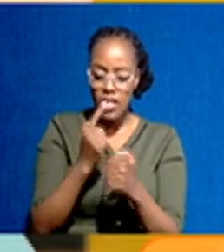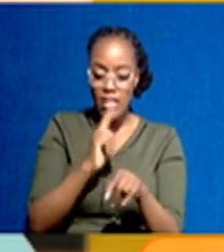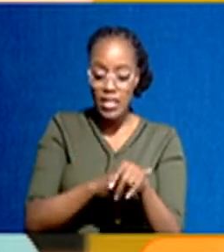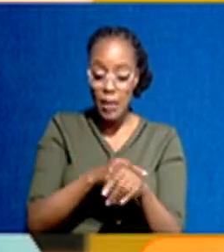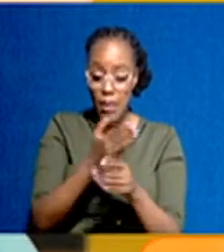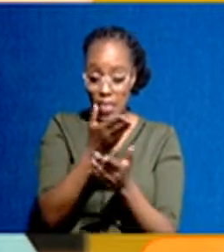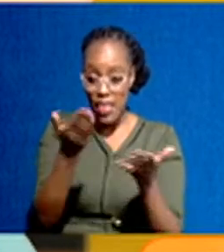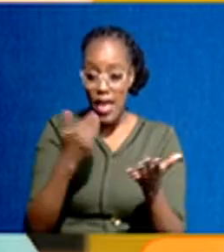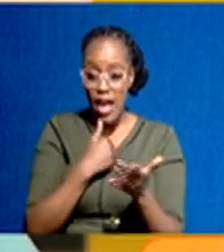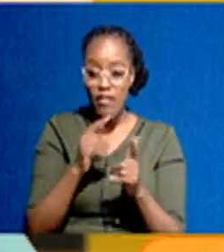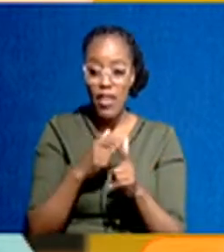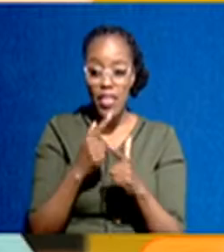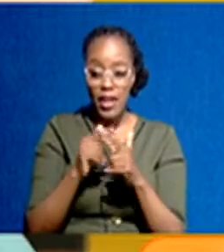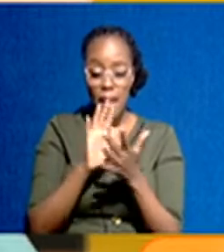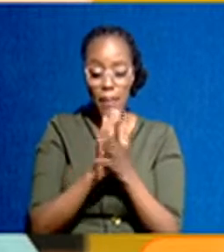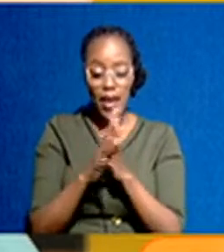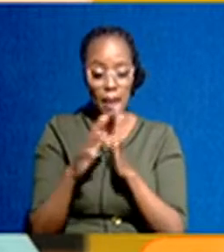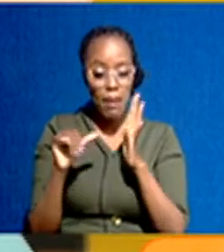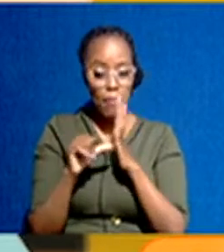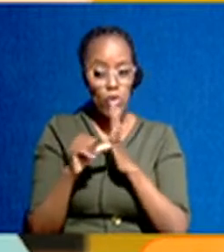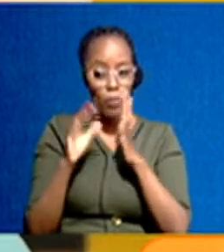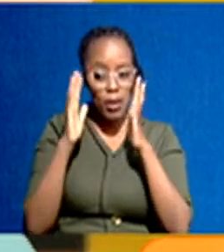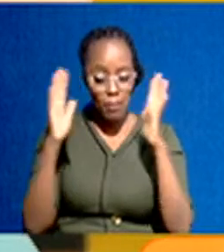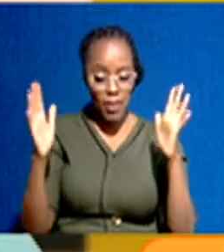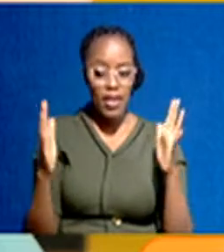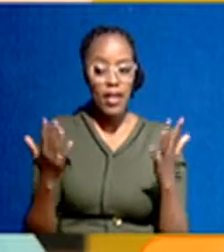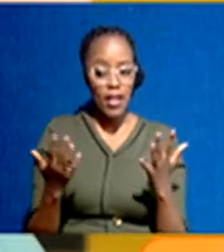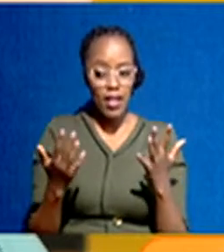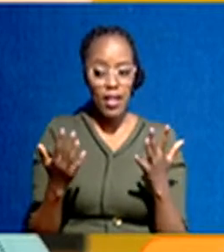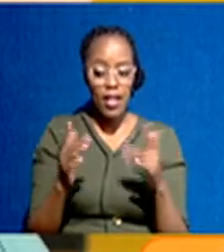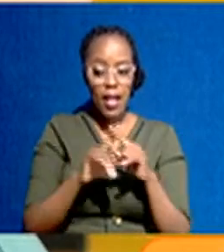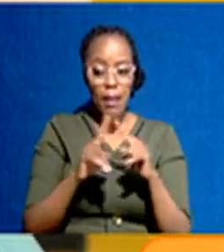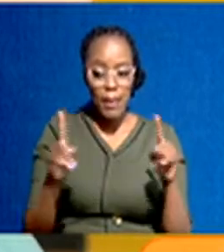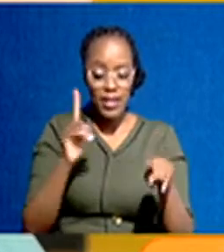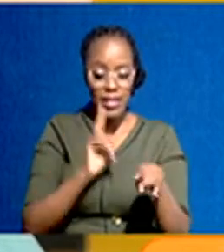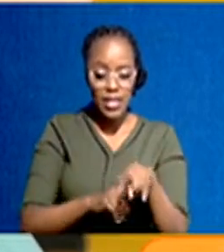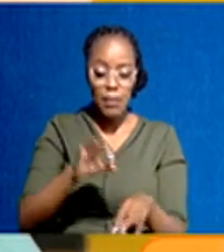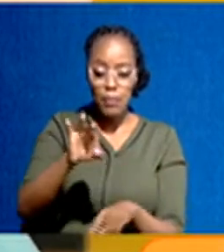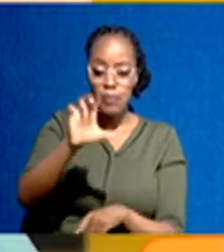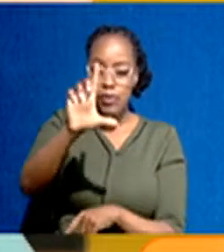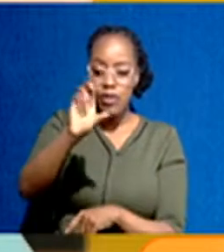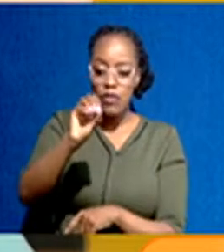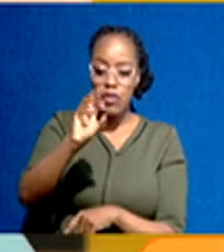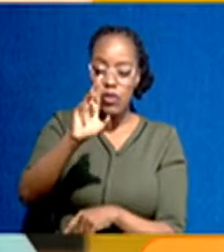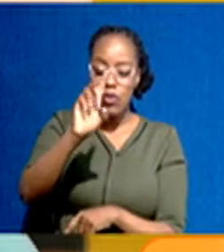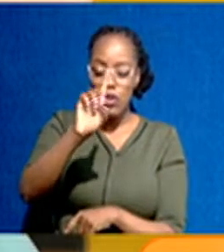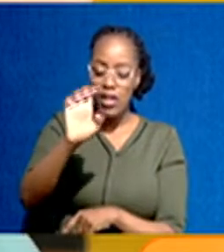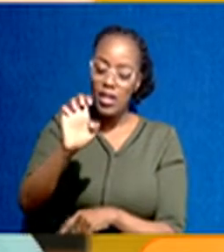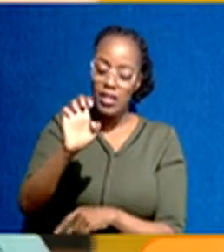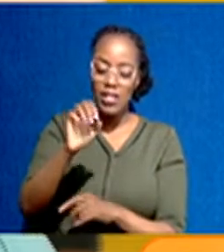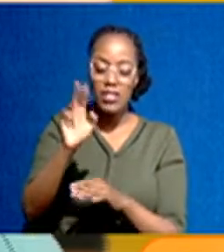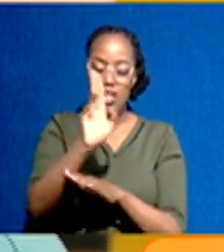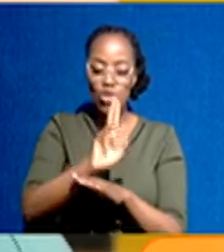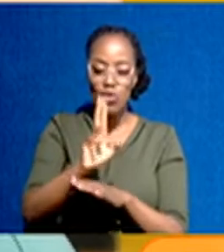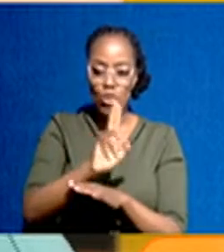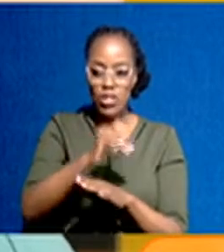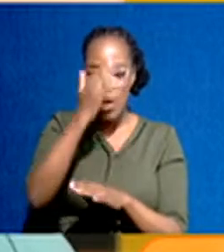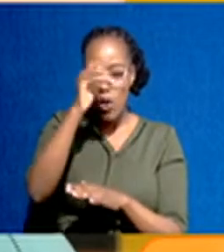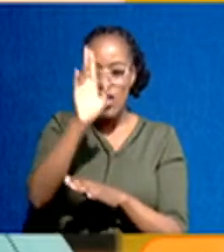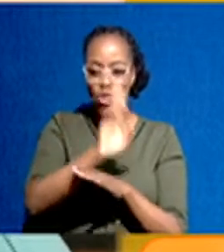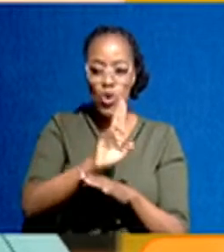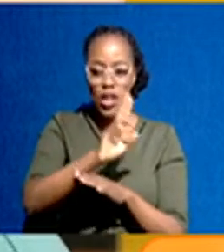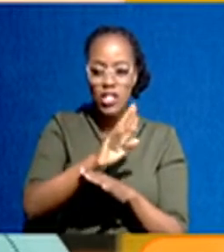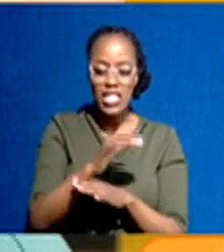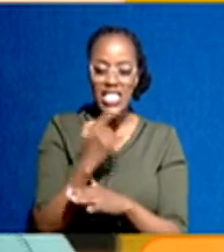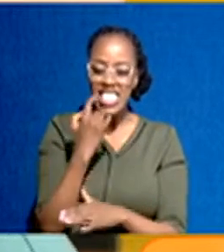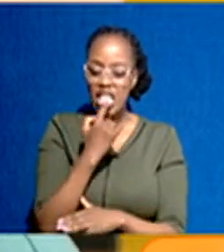circulation, then it becomes a menace, becomes a devil. But when fluoride is used topically meaning that you're using it on